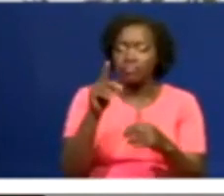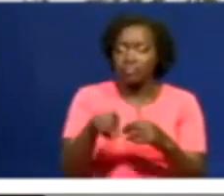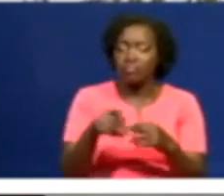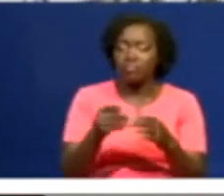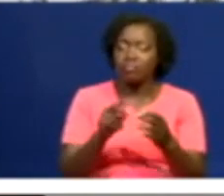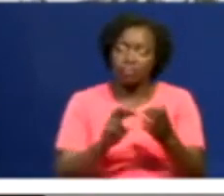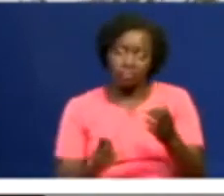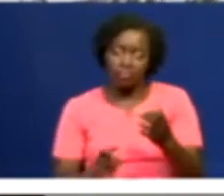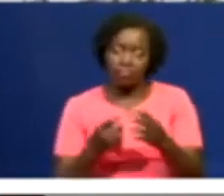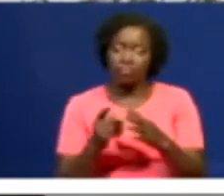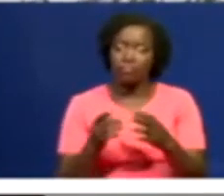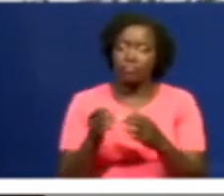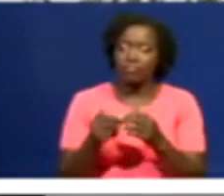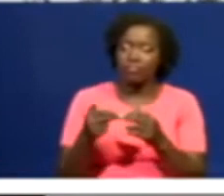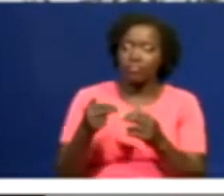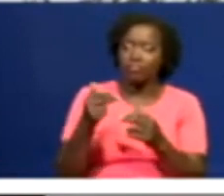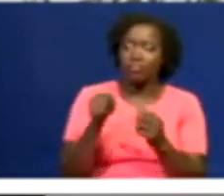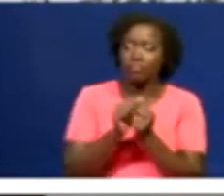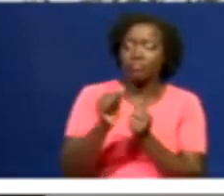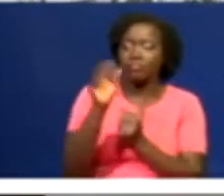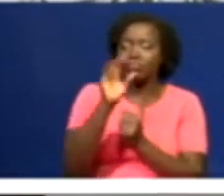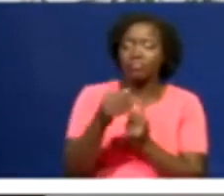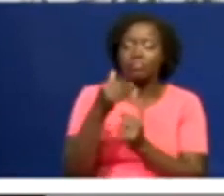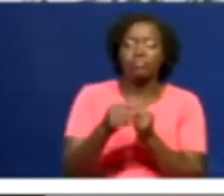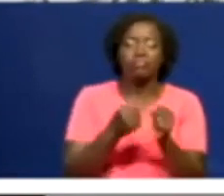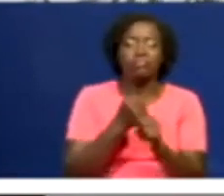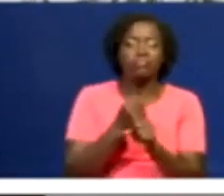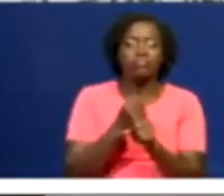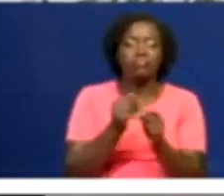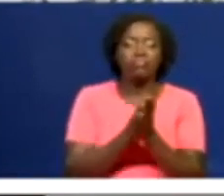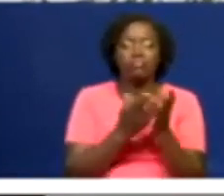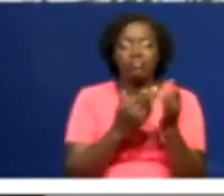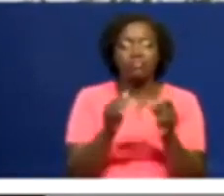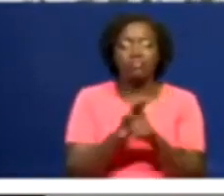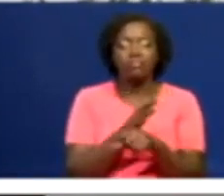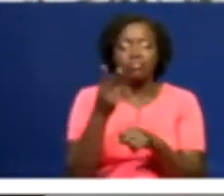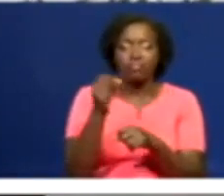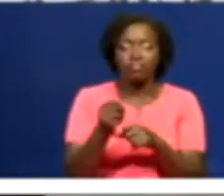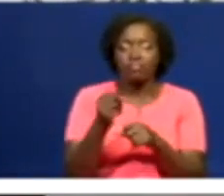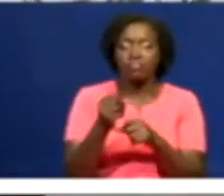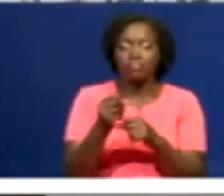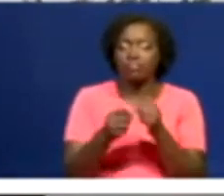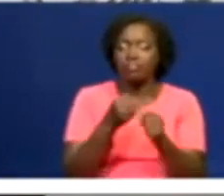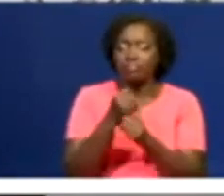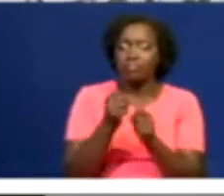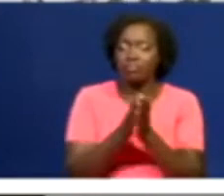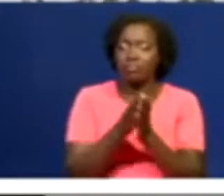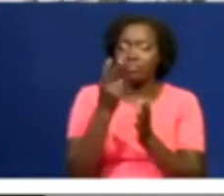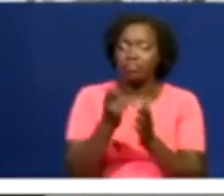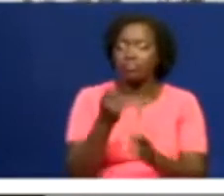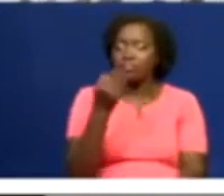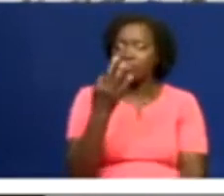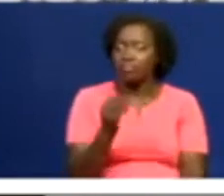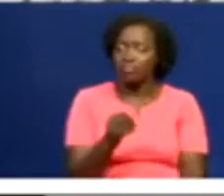now need to take it to 15% in the next 5 years and hopefully 20% by 2030.